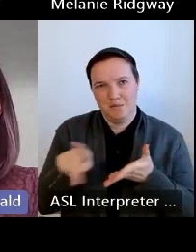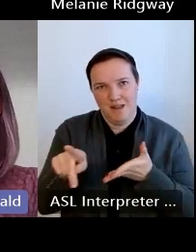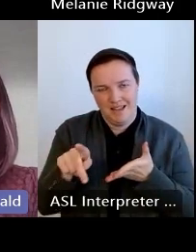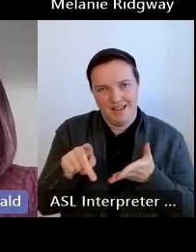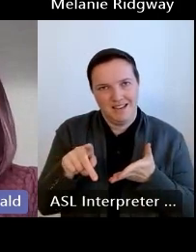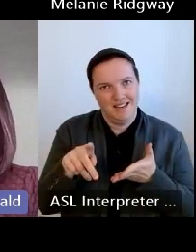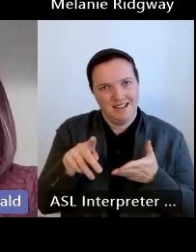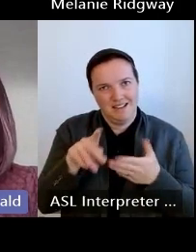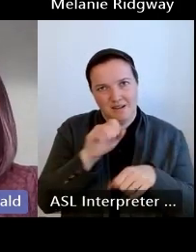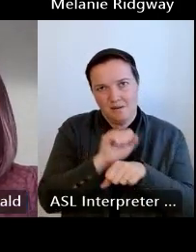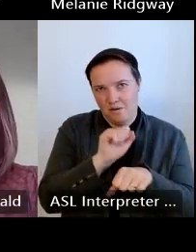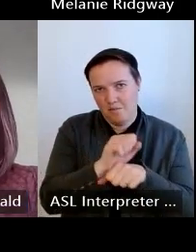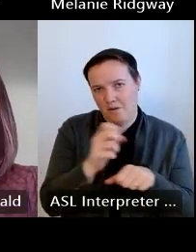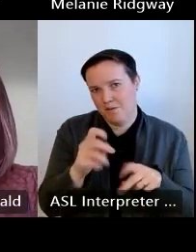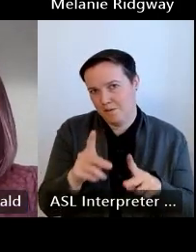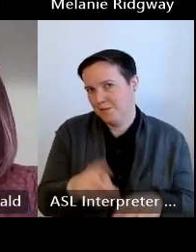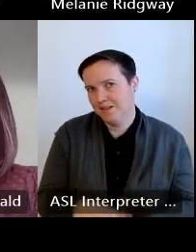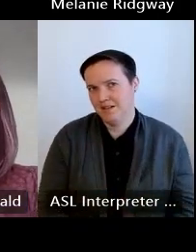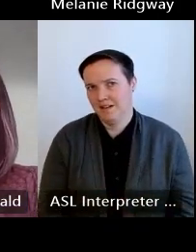employment opportunities.